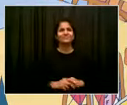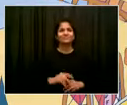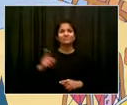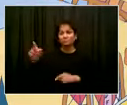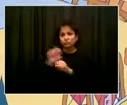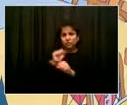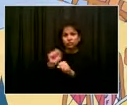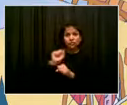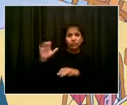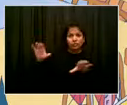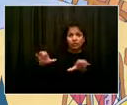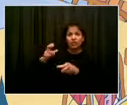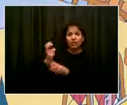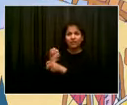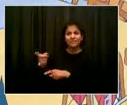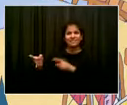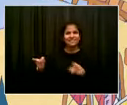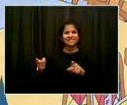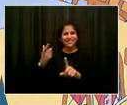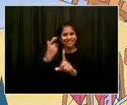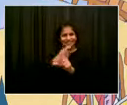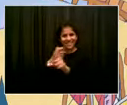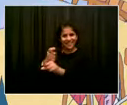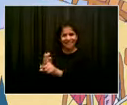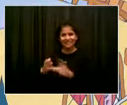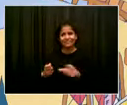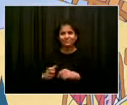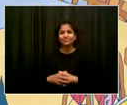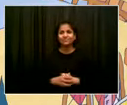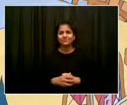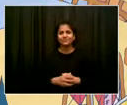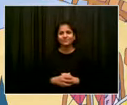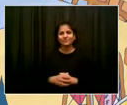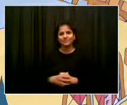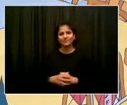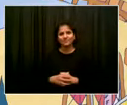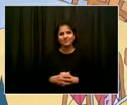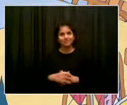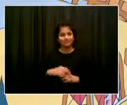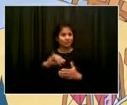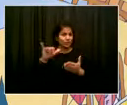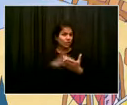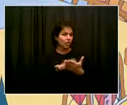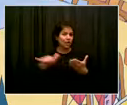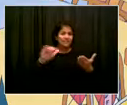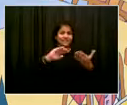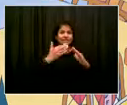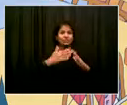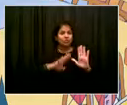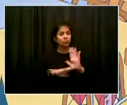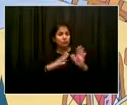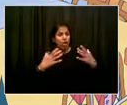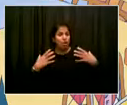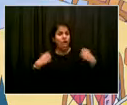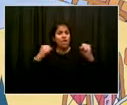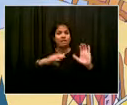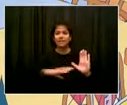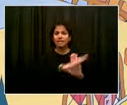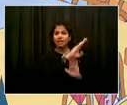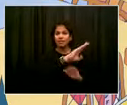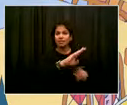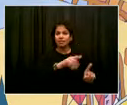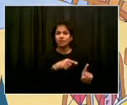that's the foundation. But when we talk about that strong recovery, public safety, absolutely crucial. Now, the recovery itself is